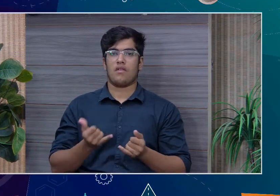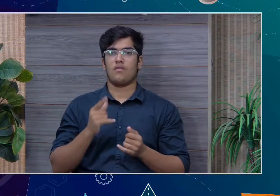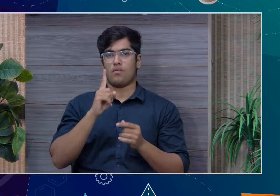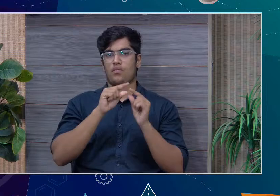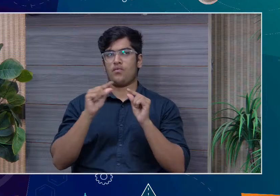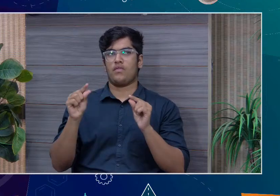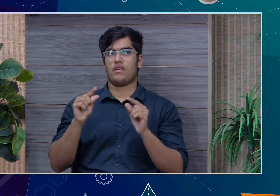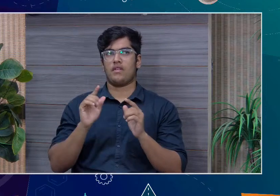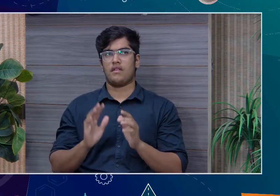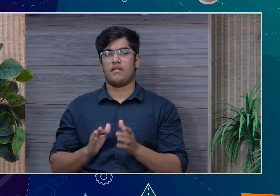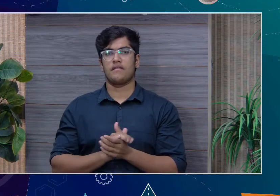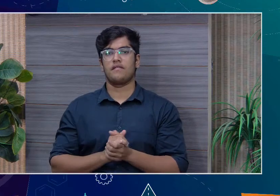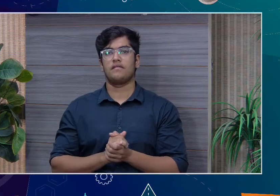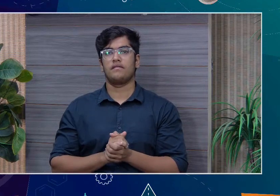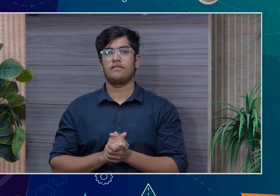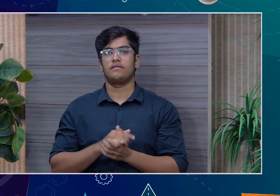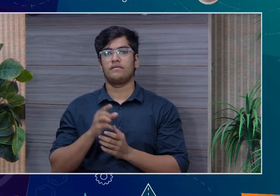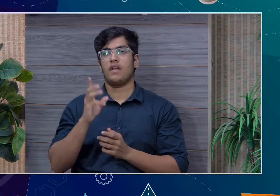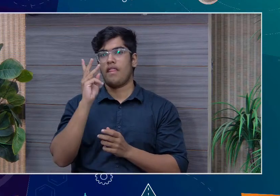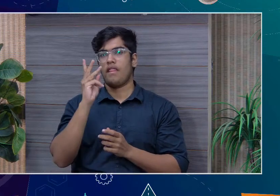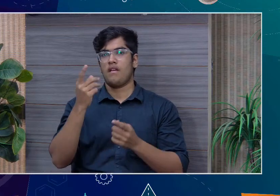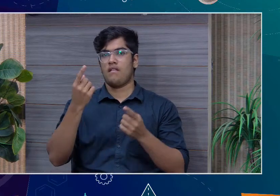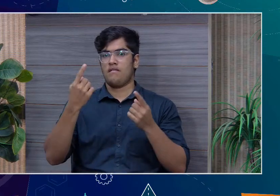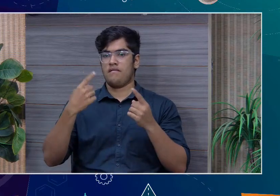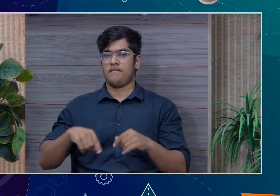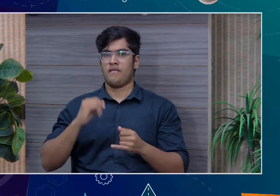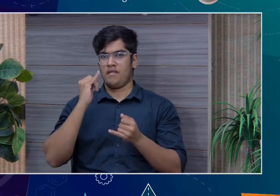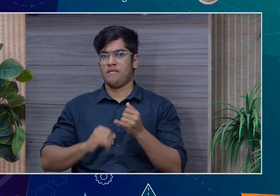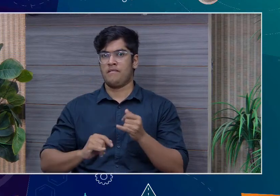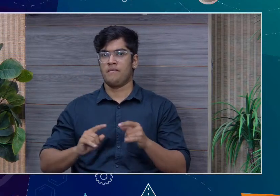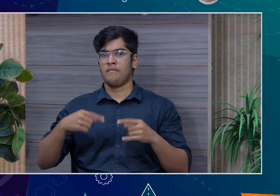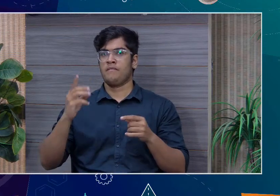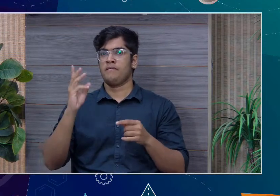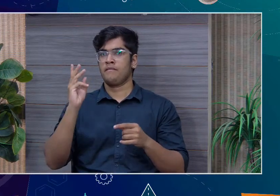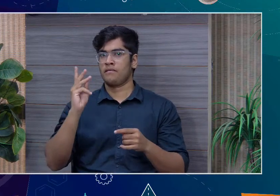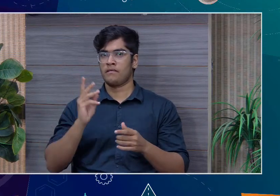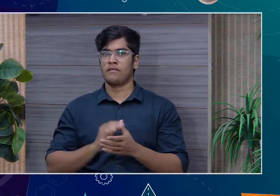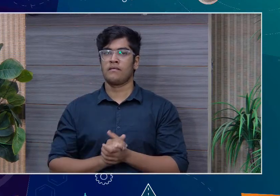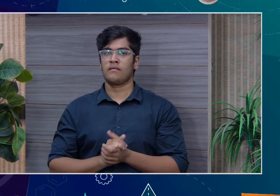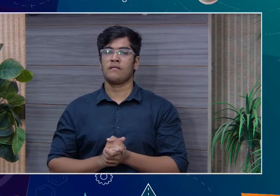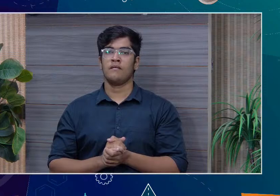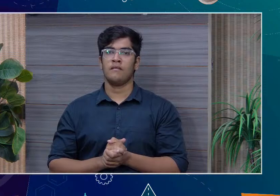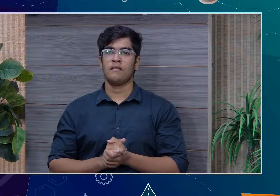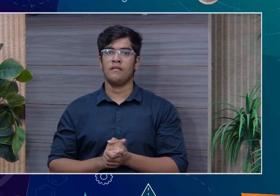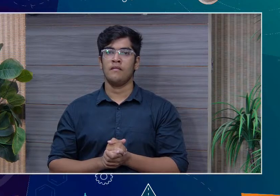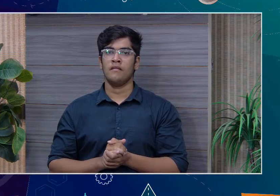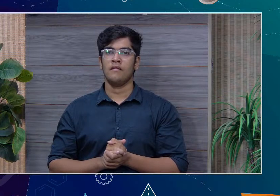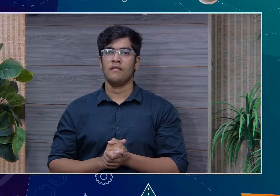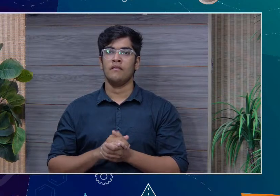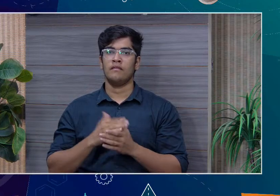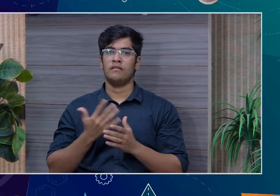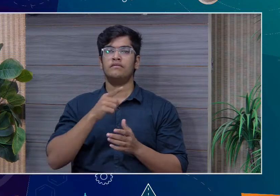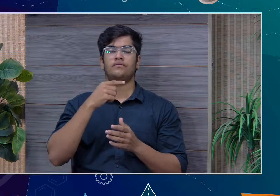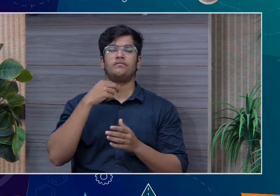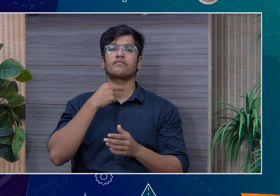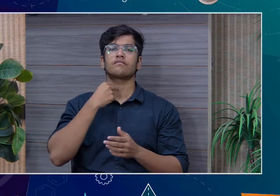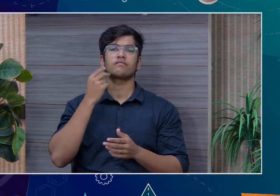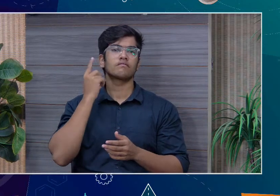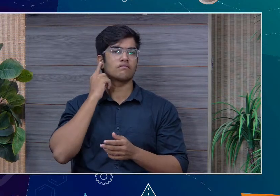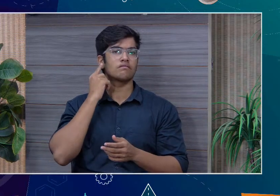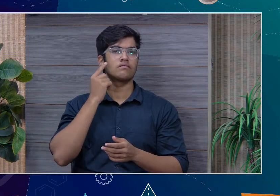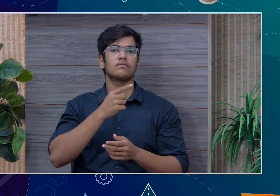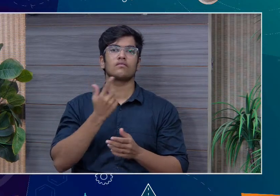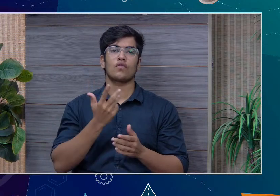can read, it's the third last sentence. A guttural sound would come from upstairs and